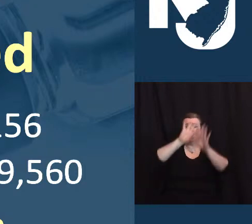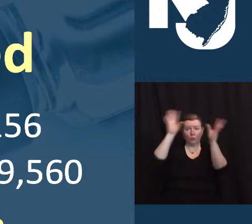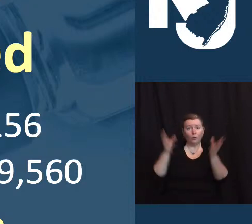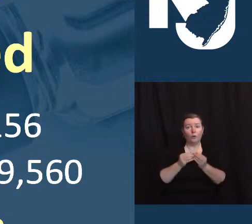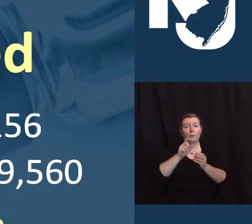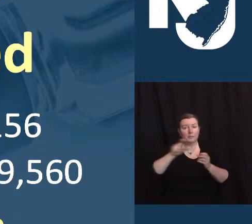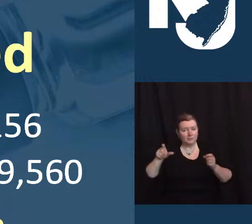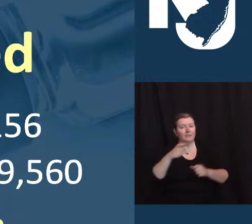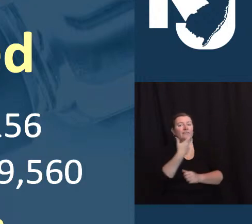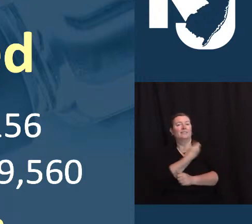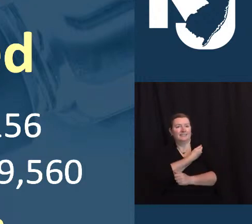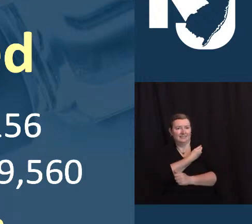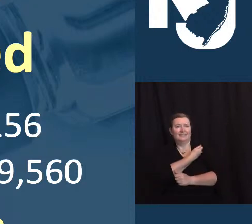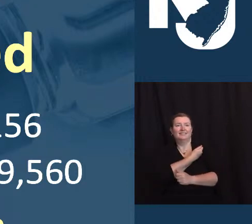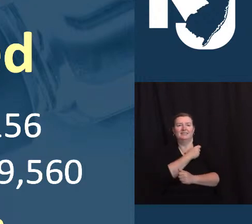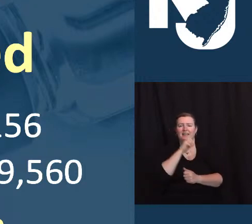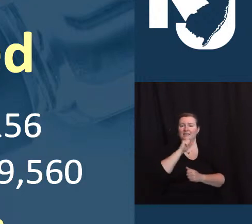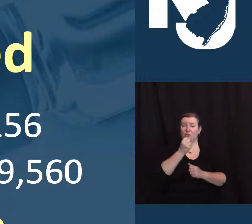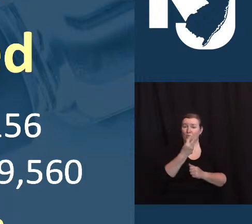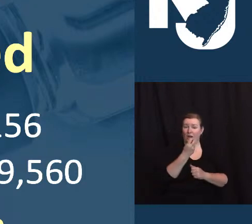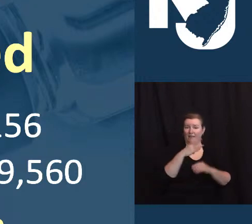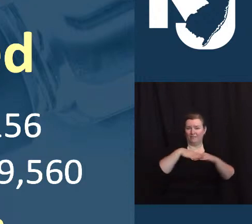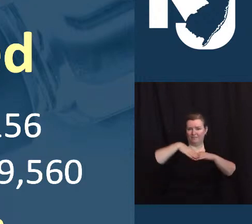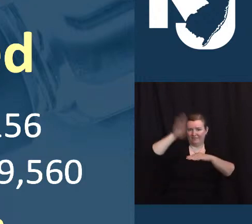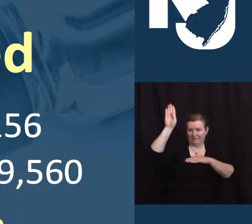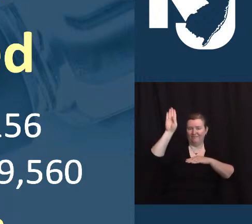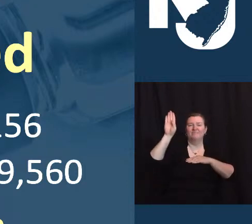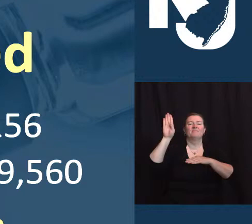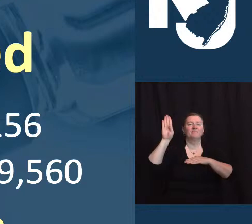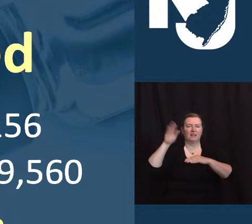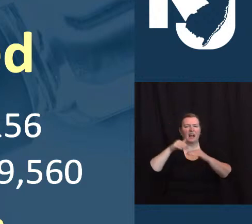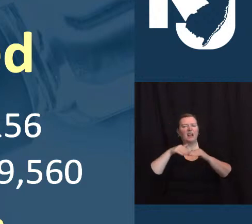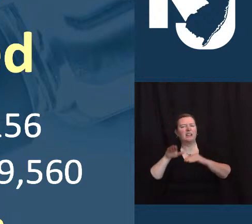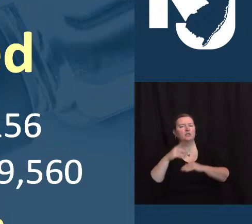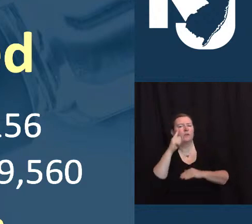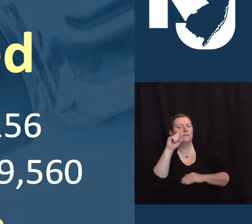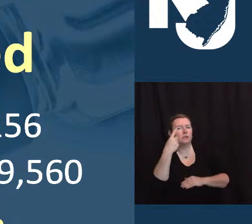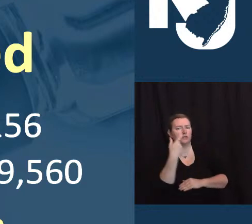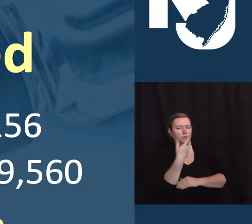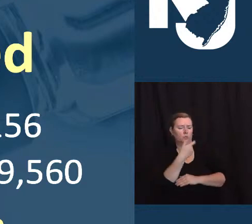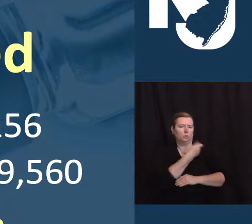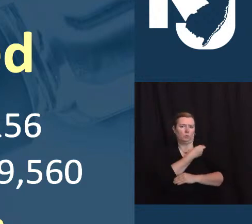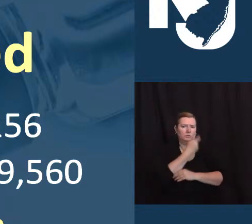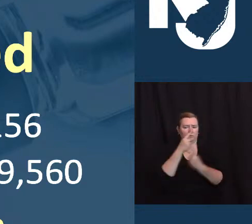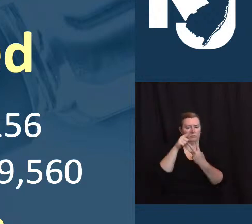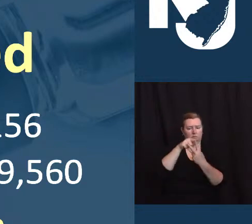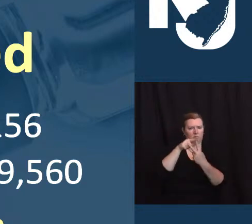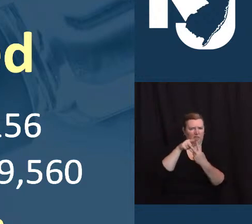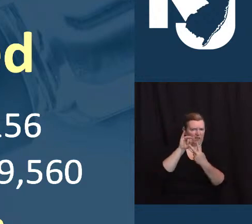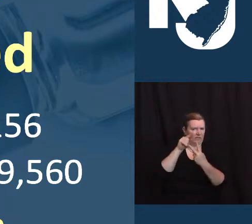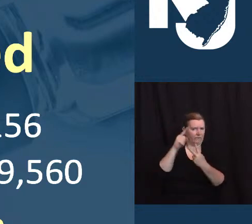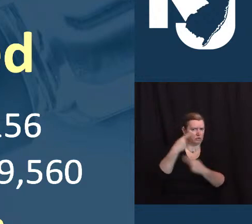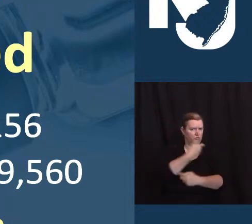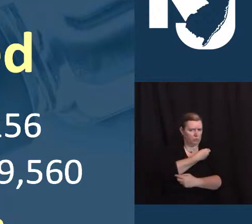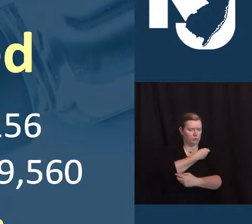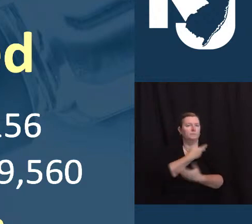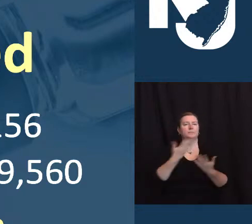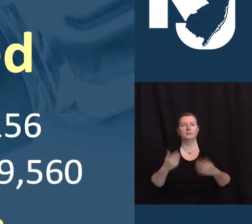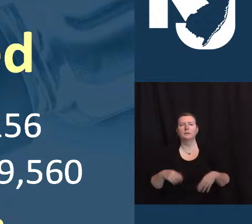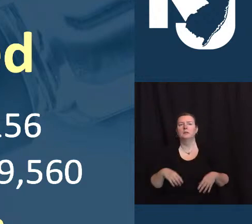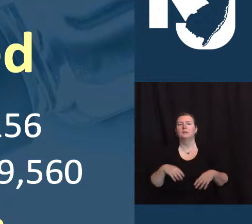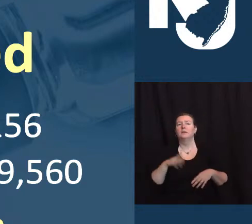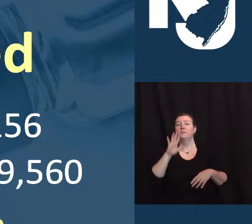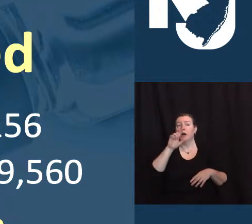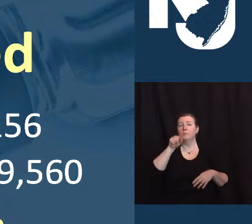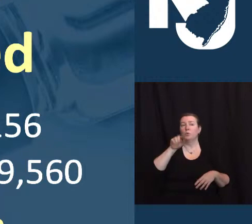ages 12 and over, having received at least their first shot. That's nearly 5.5 million individuals. And Judy, it's